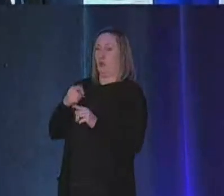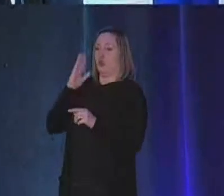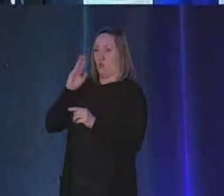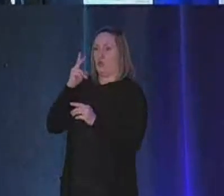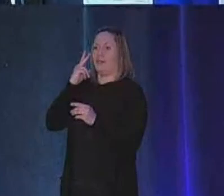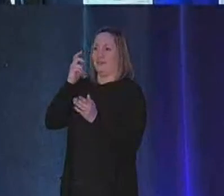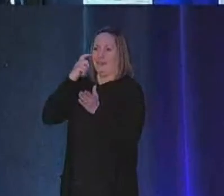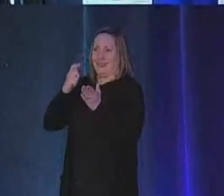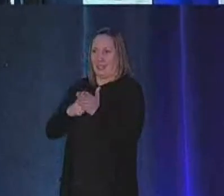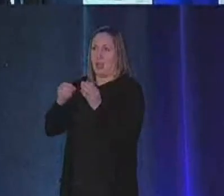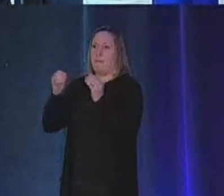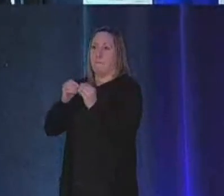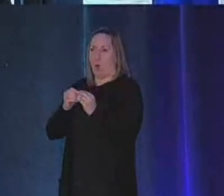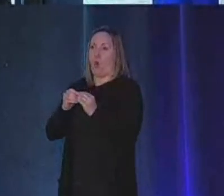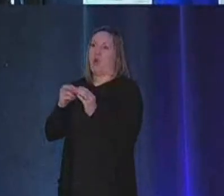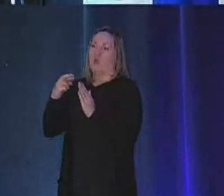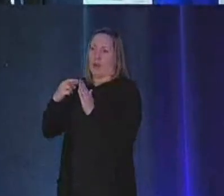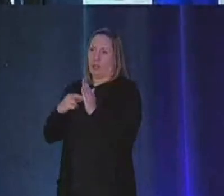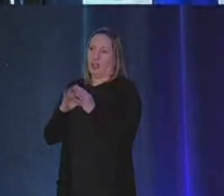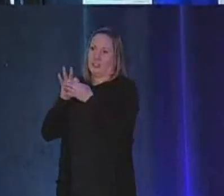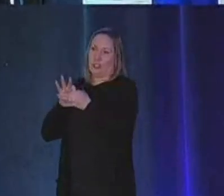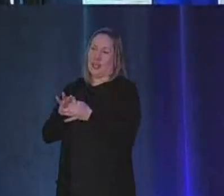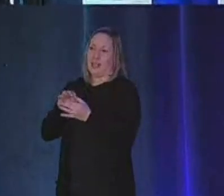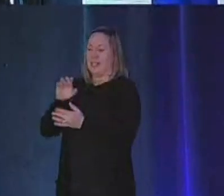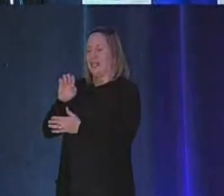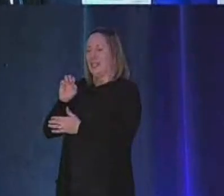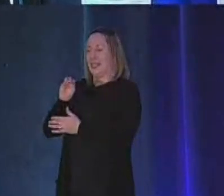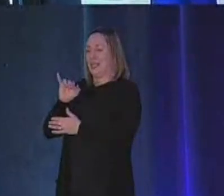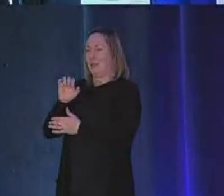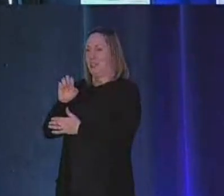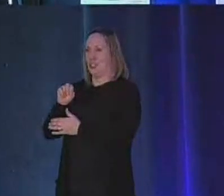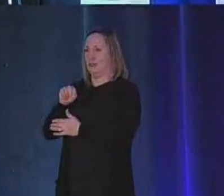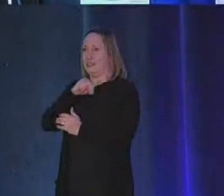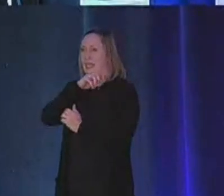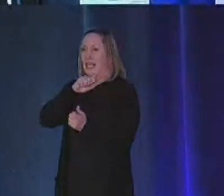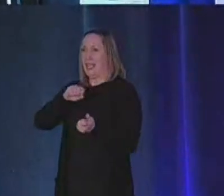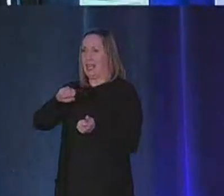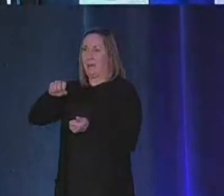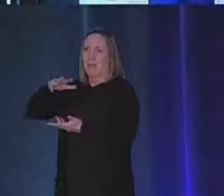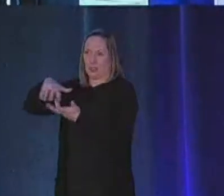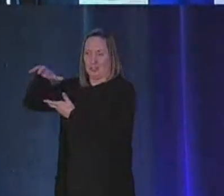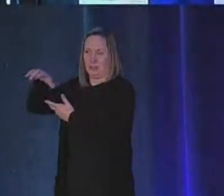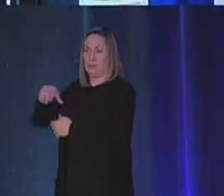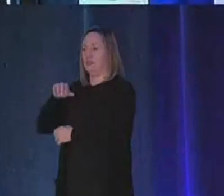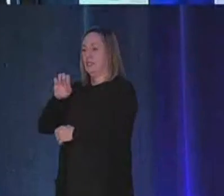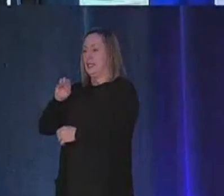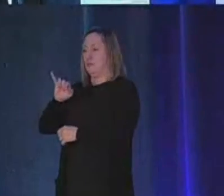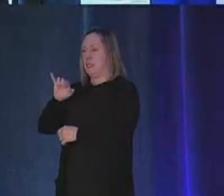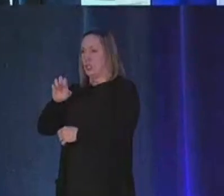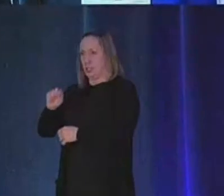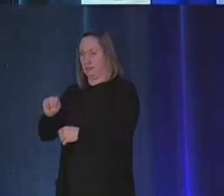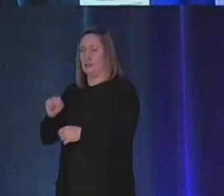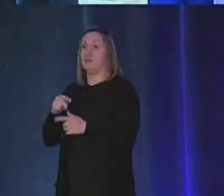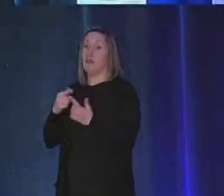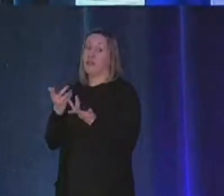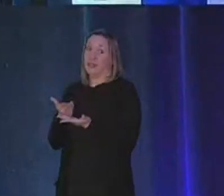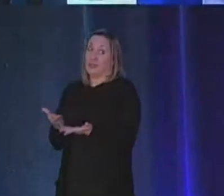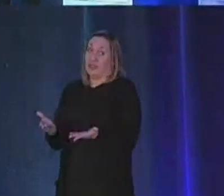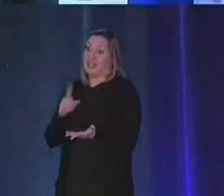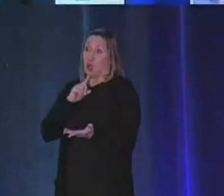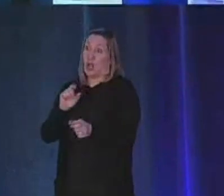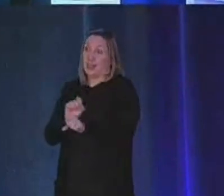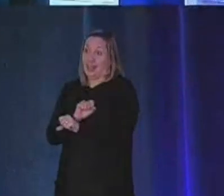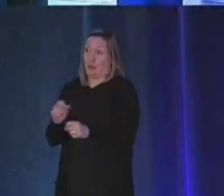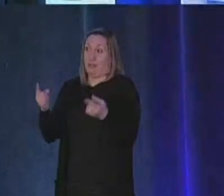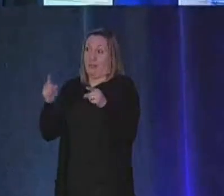more regulations come down around missions. This is like a very early conversation, pardon me, but these are things that are literally